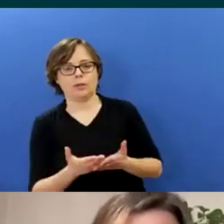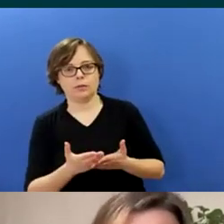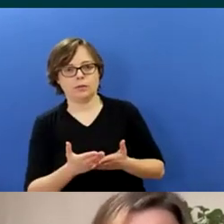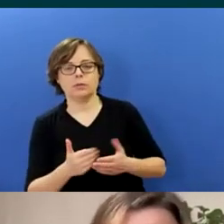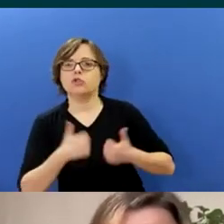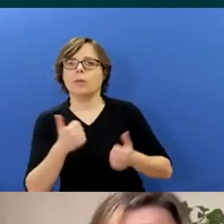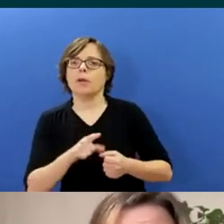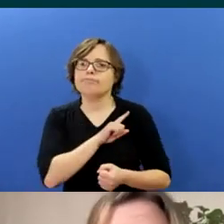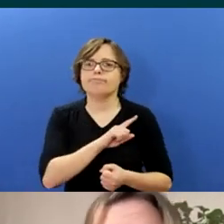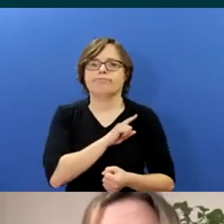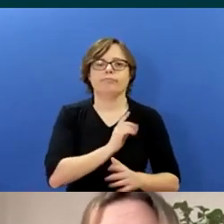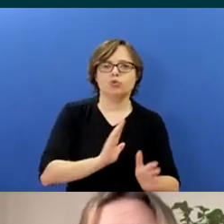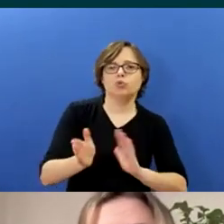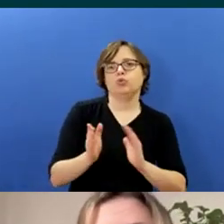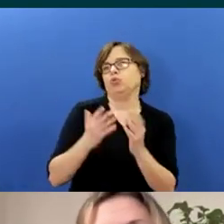reforms.